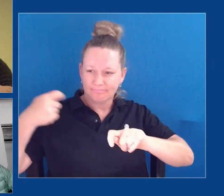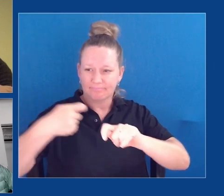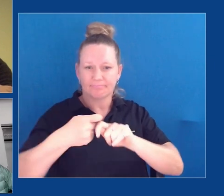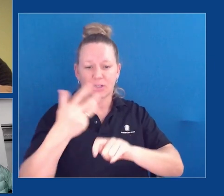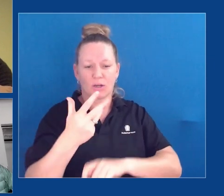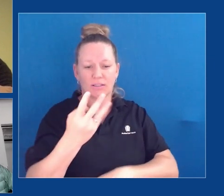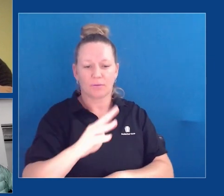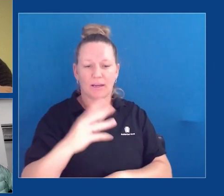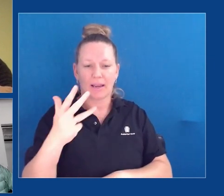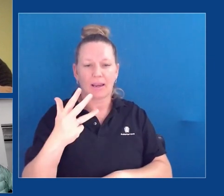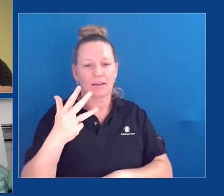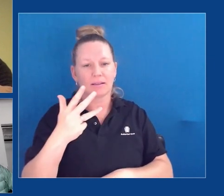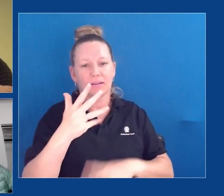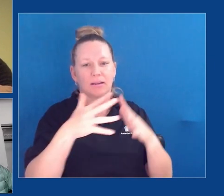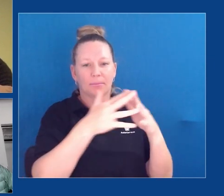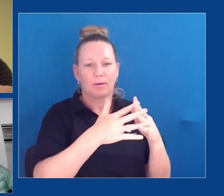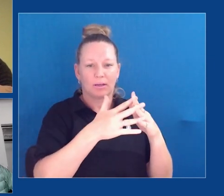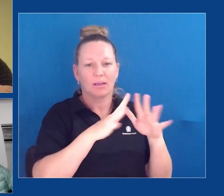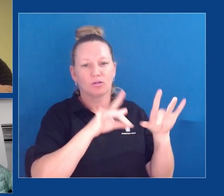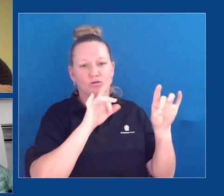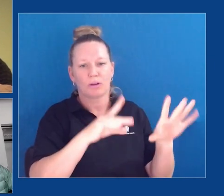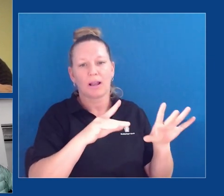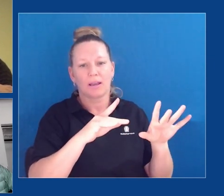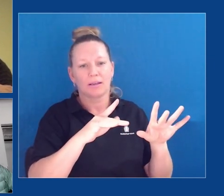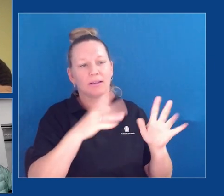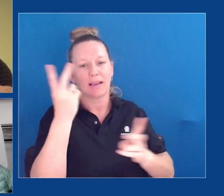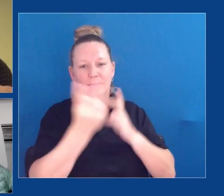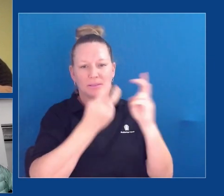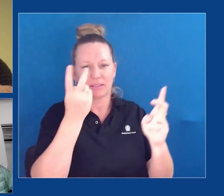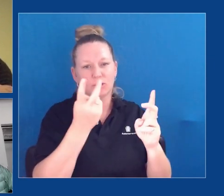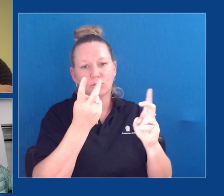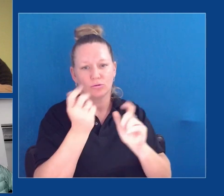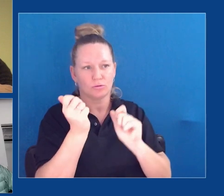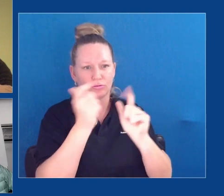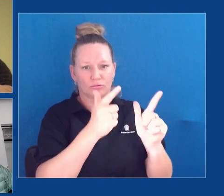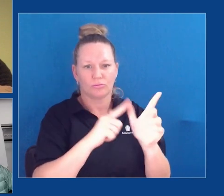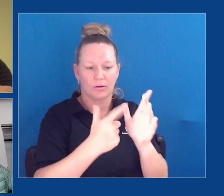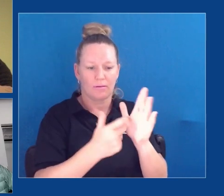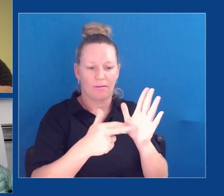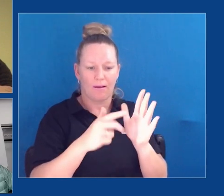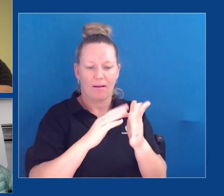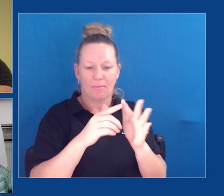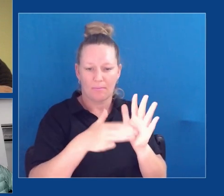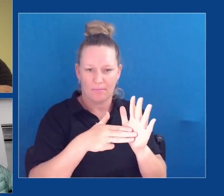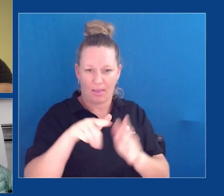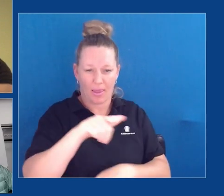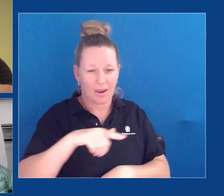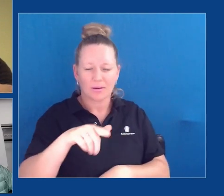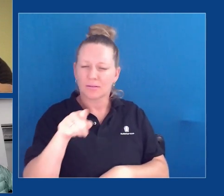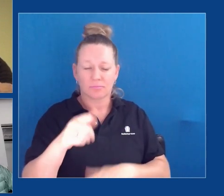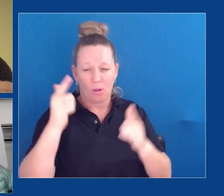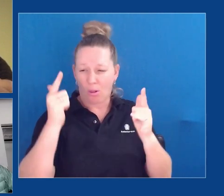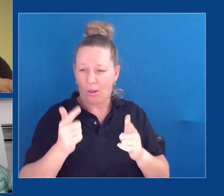American-Australian Scientific Expedition to Arnhem Land. He has done a huge number of things in his life and